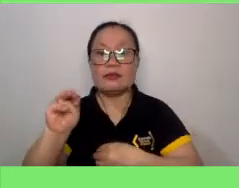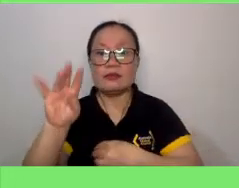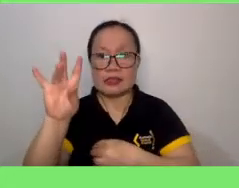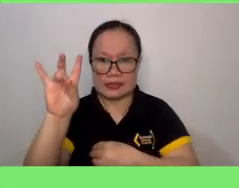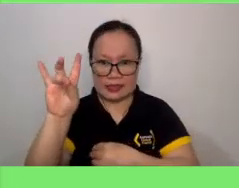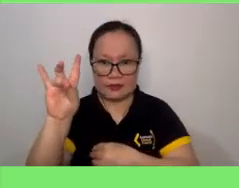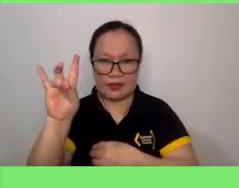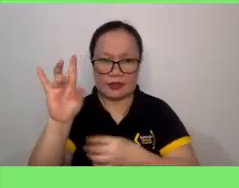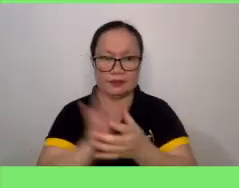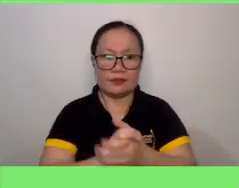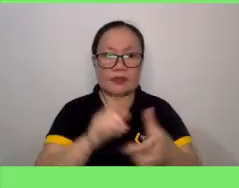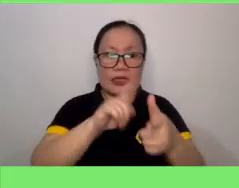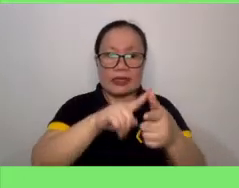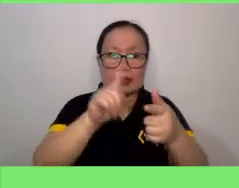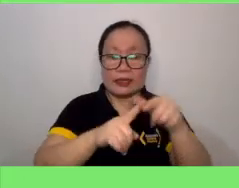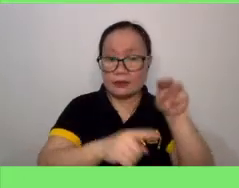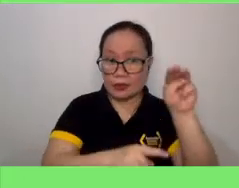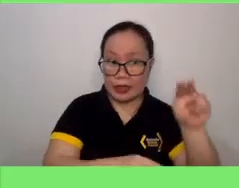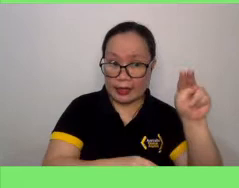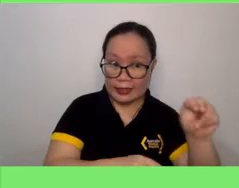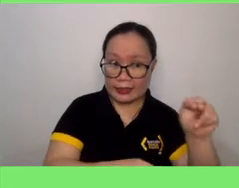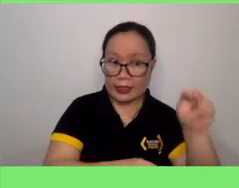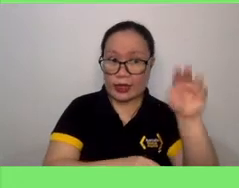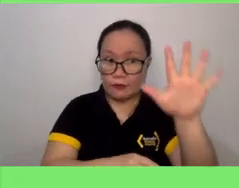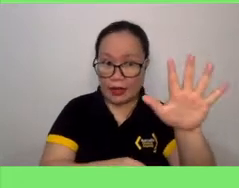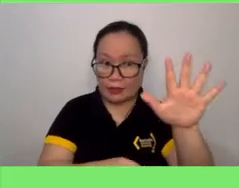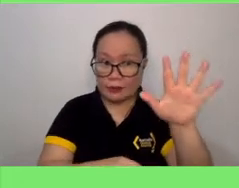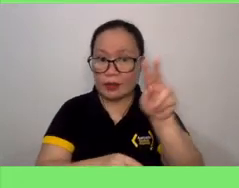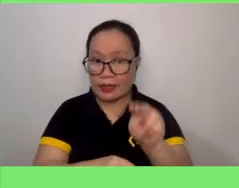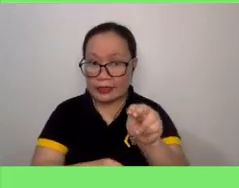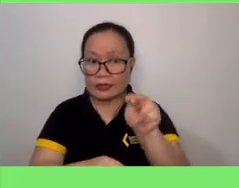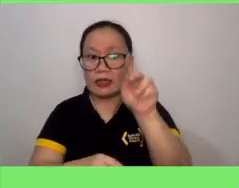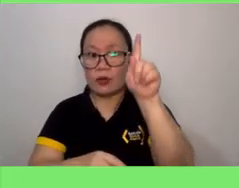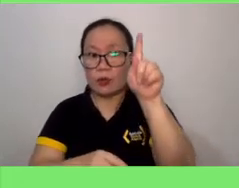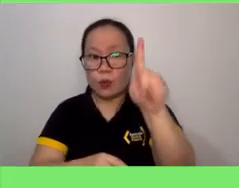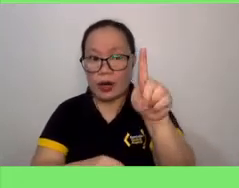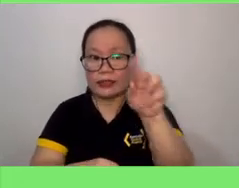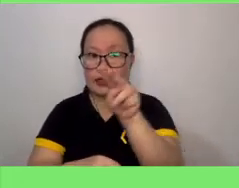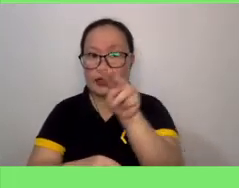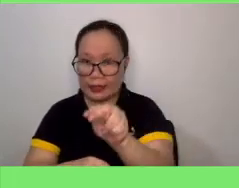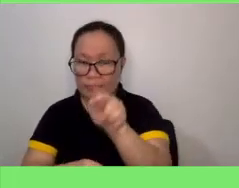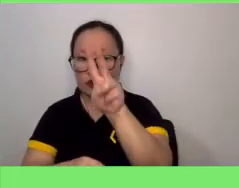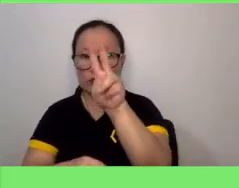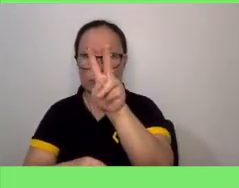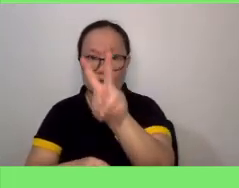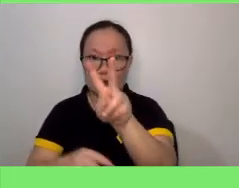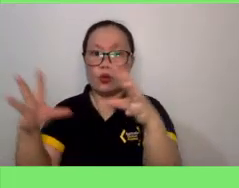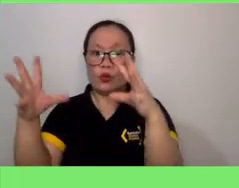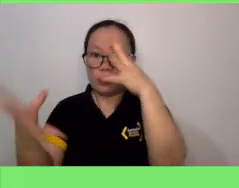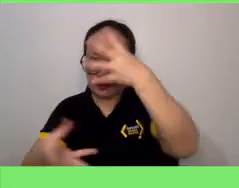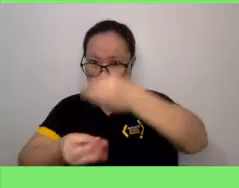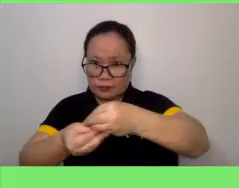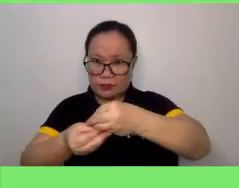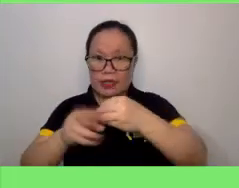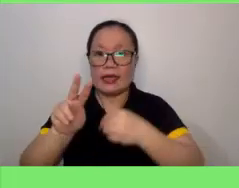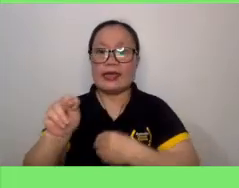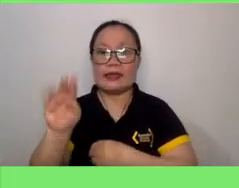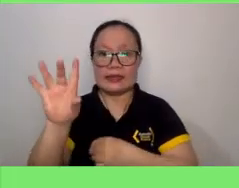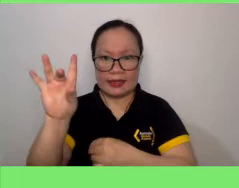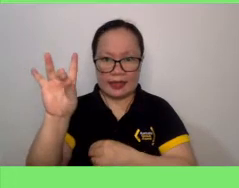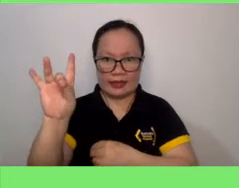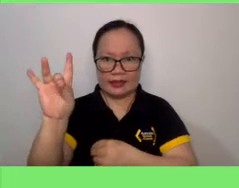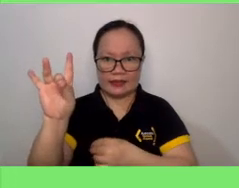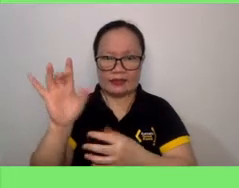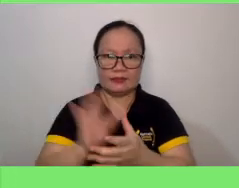why it's m raised to 7. And then for your n, 5 plus 1, 6 plus 2, that is 8. So, n